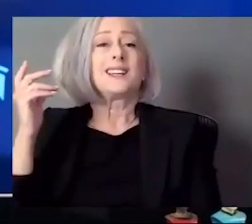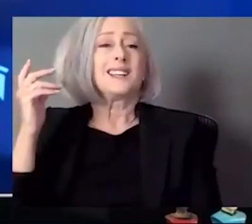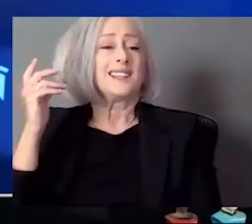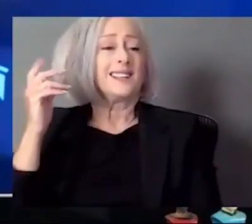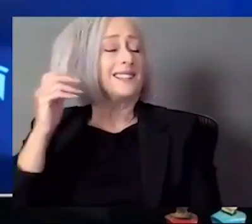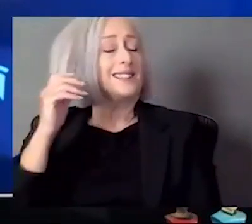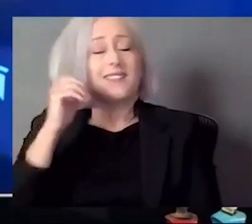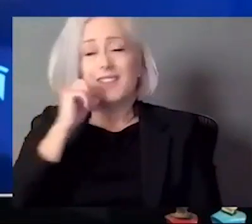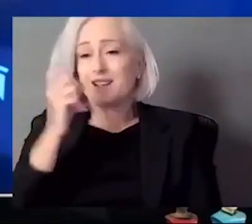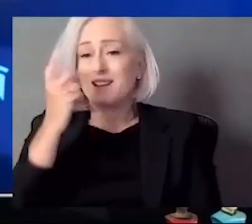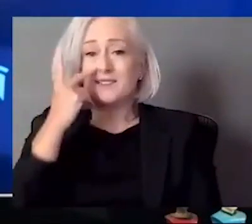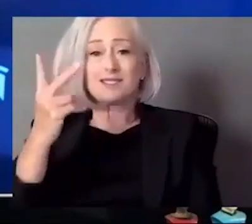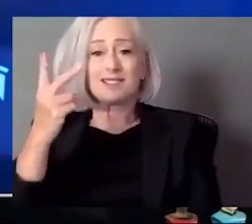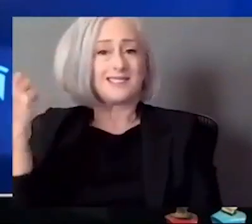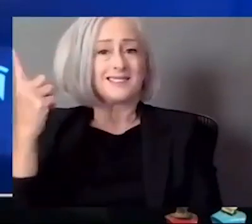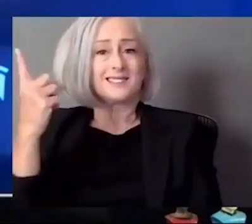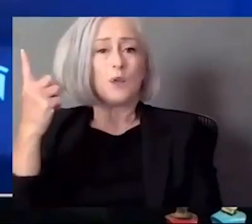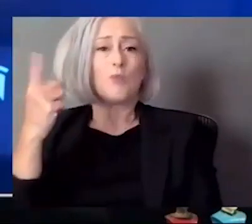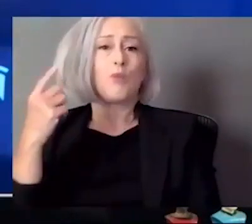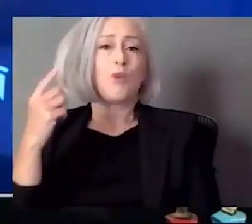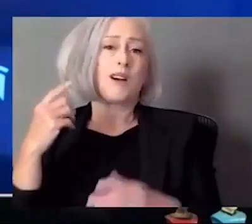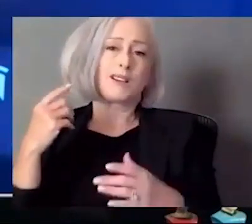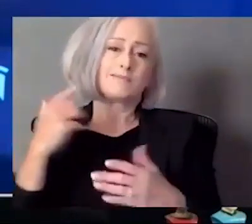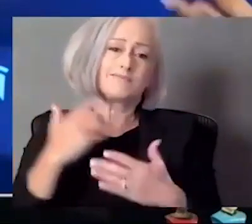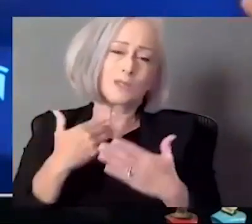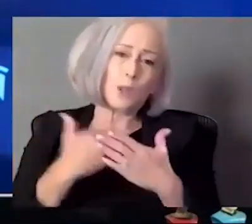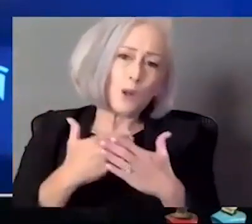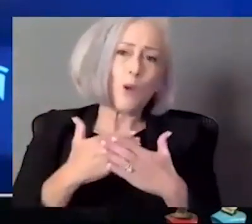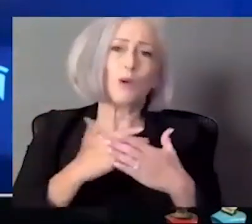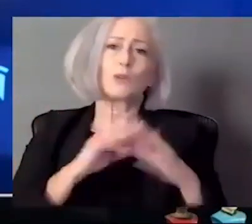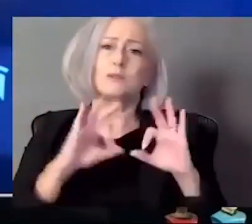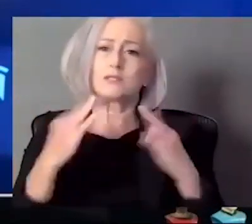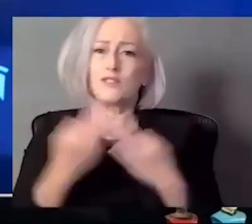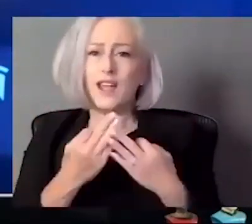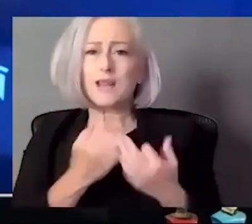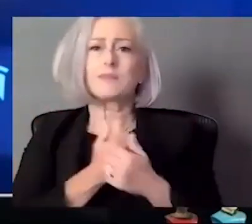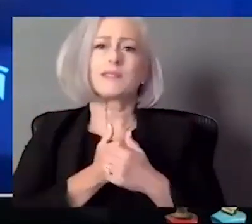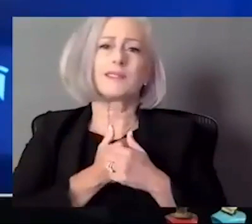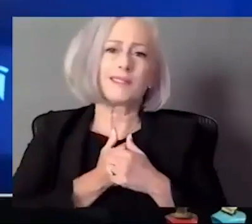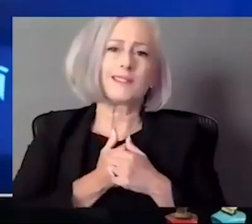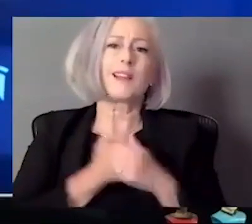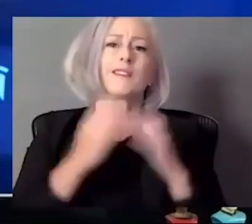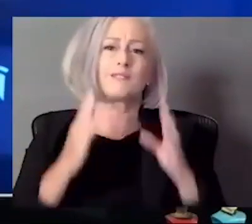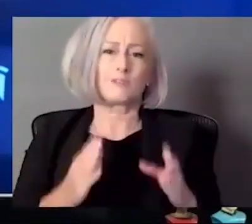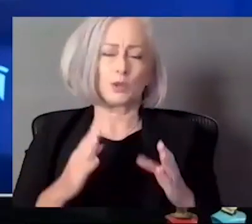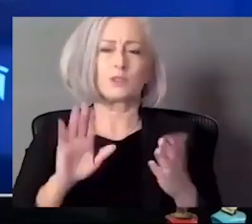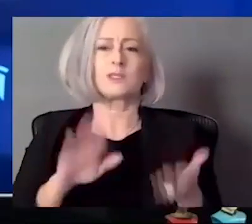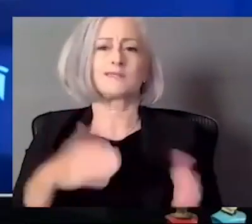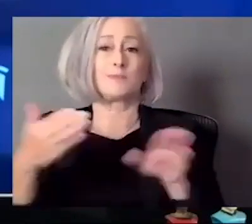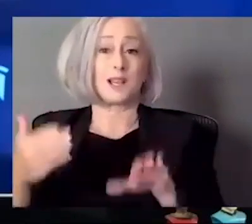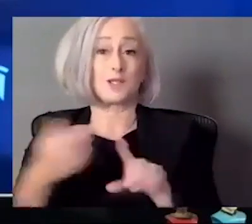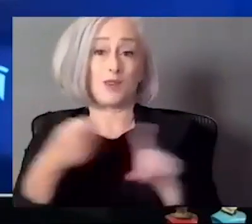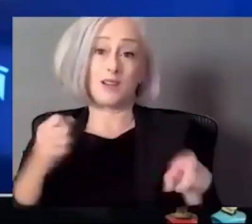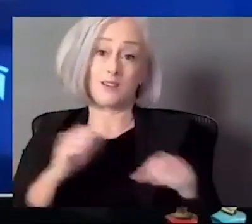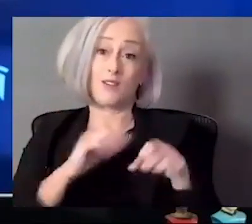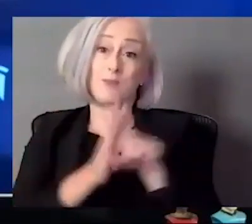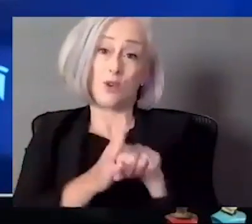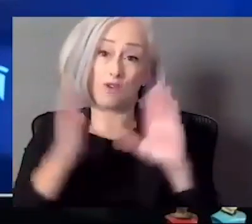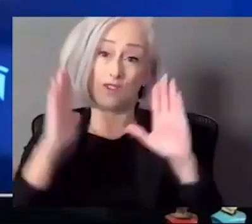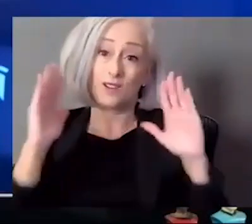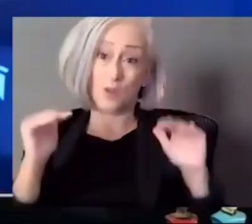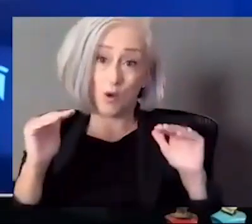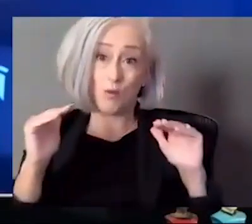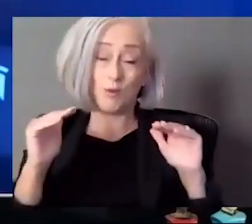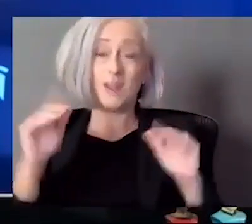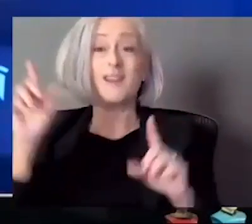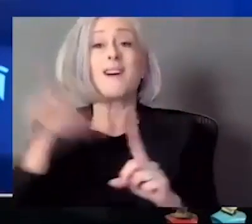ill, and maybe we can get into long haul syndrome and all the problems you and I see all the time. And when that occurs, they're going to say, oh, why